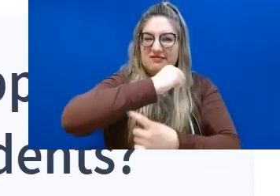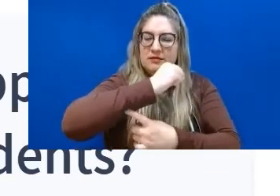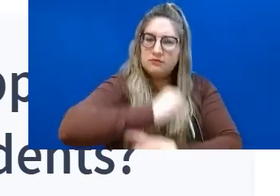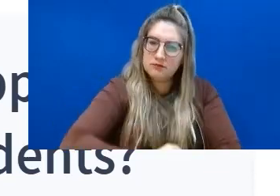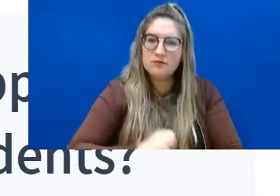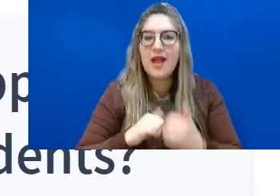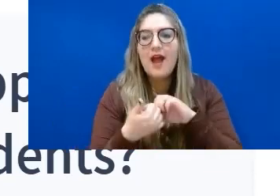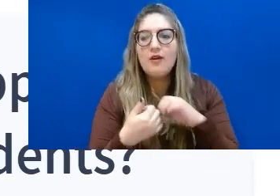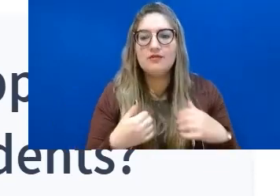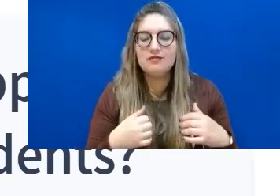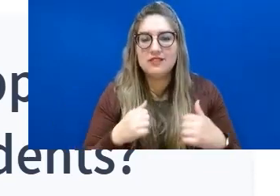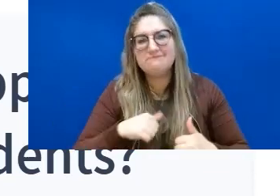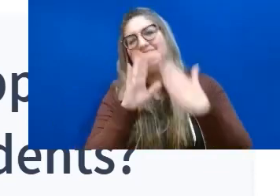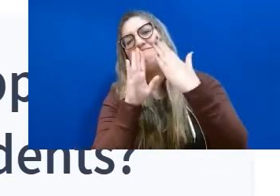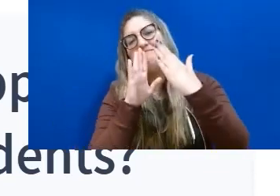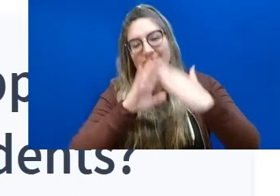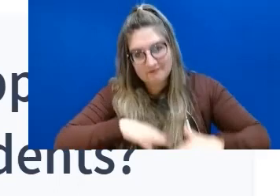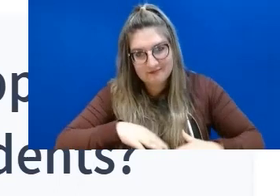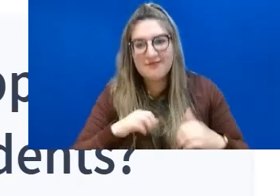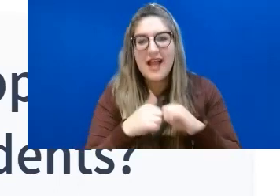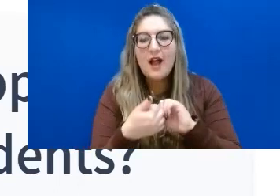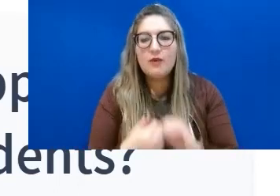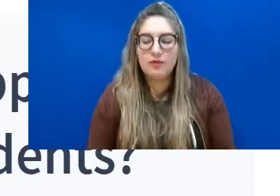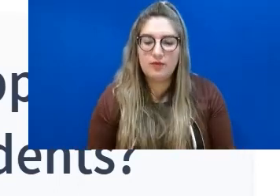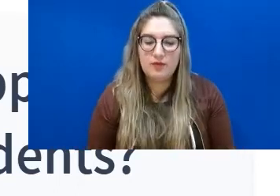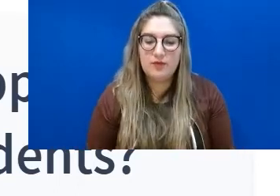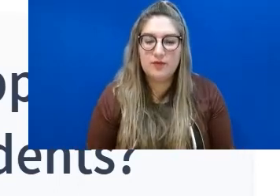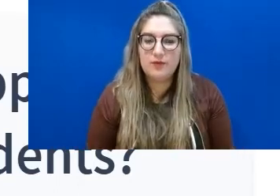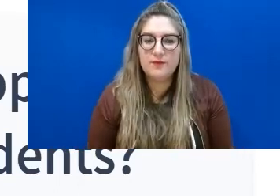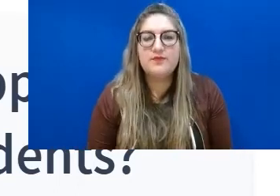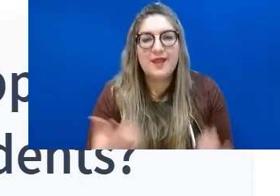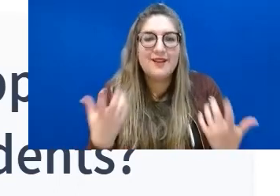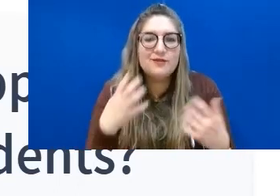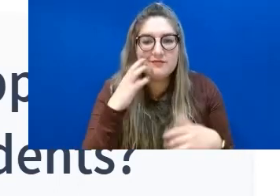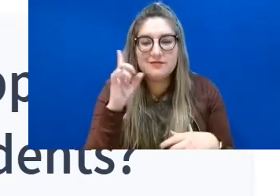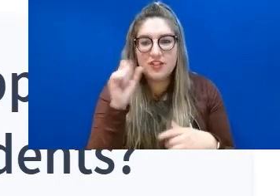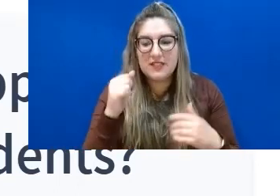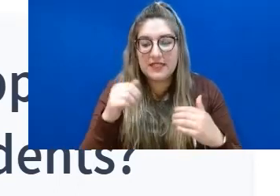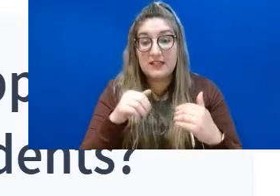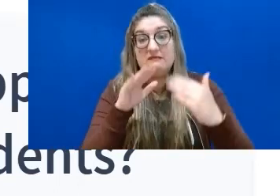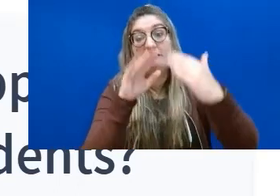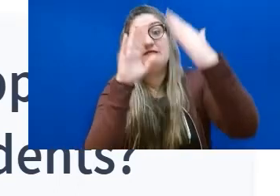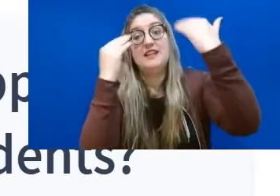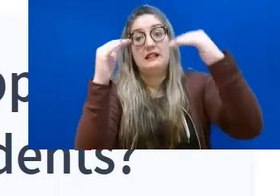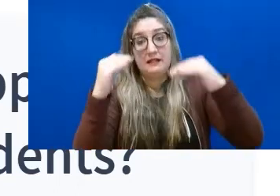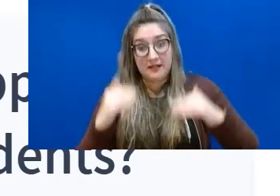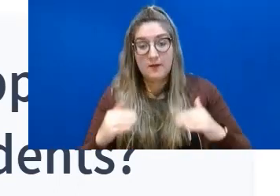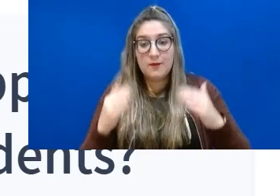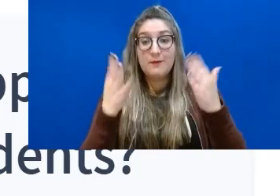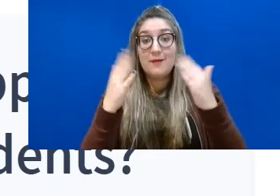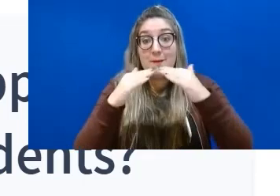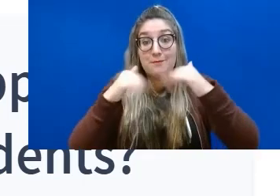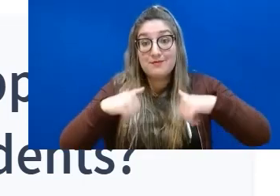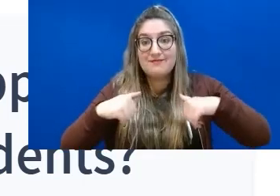realize that if we put a syllabus out early, it actually just removes one layer for the students to worry about something